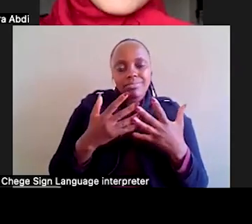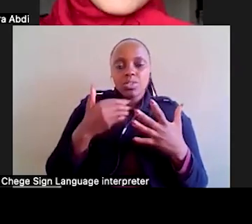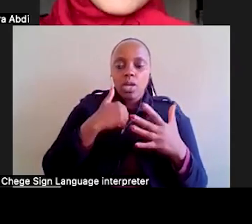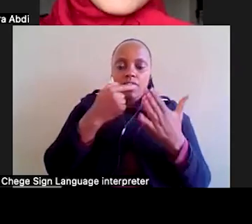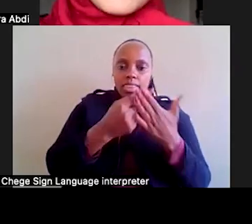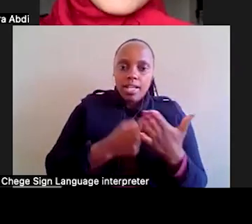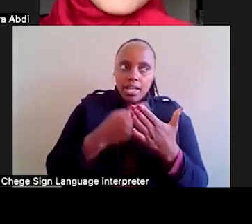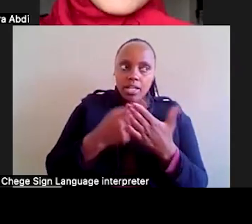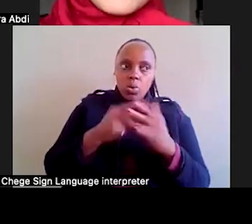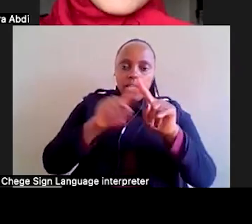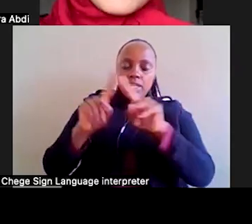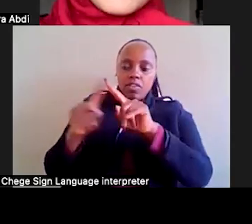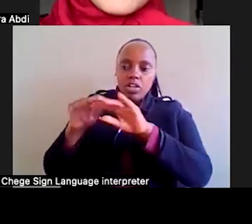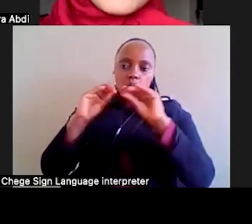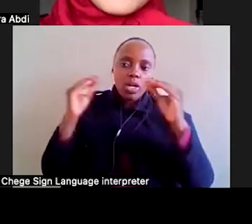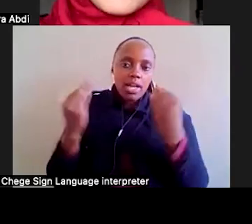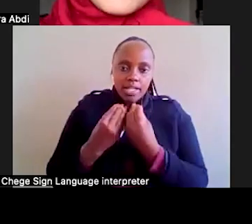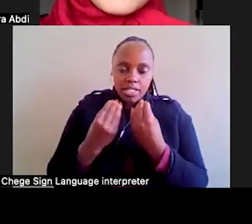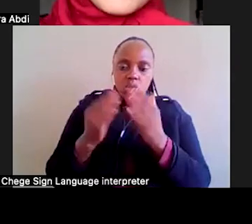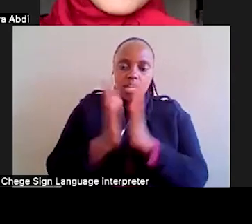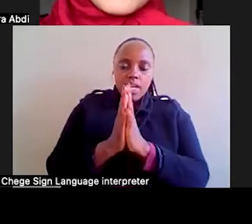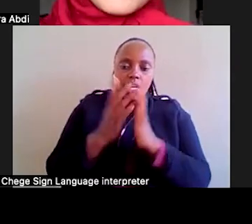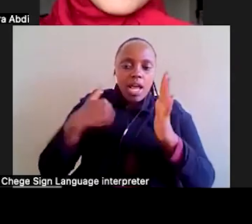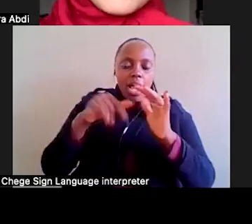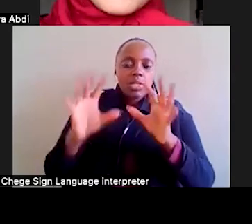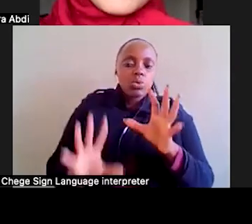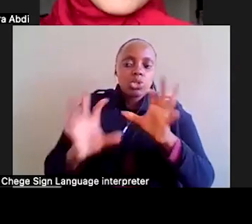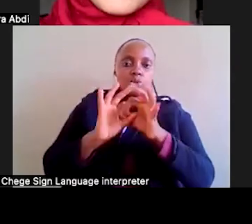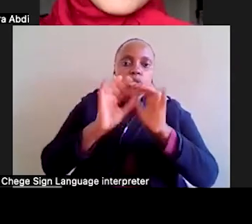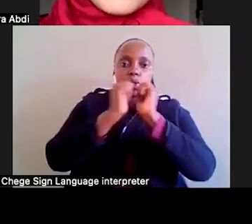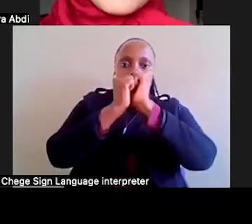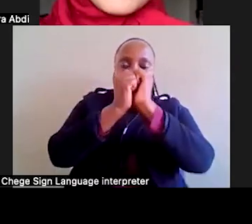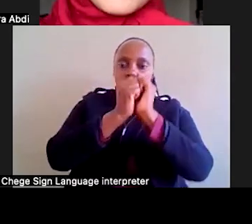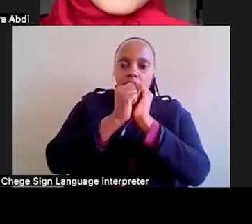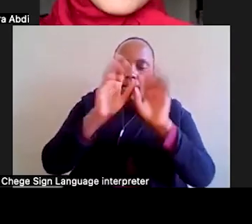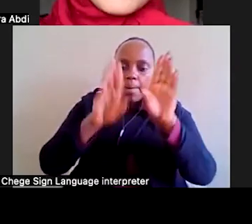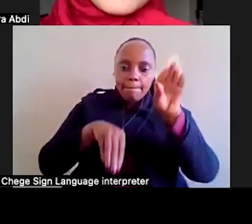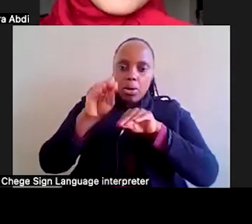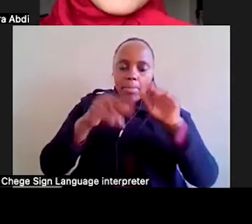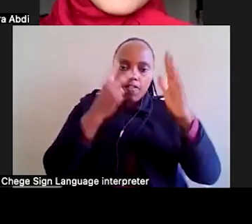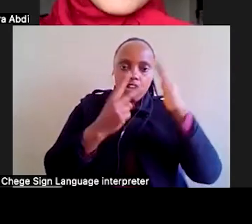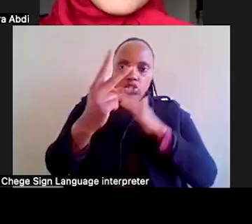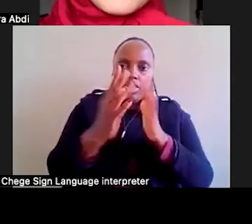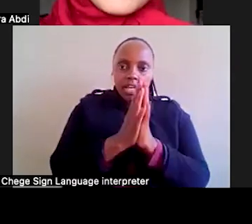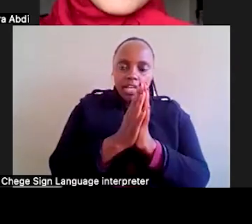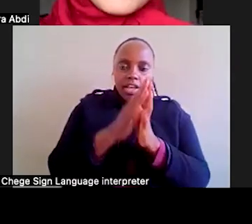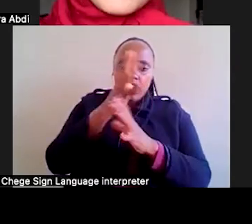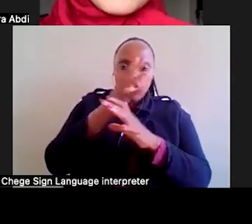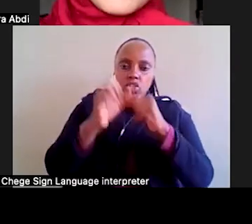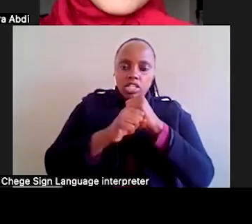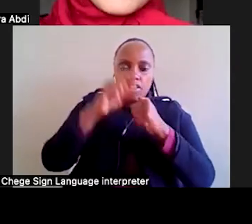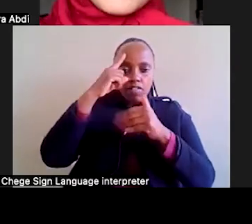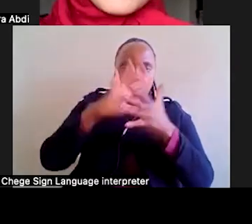with different organizations, and we came together to, craft a vision and a structure for the